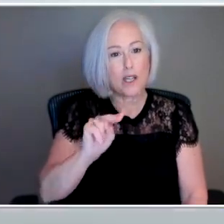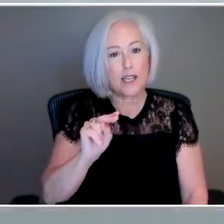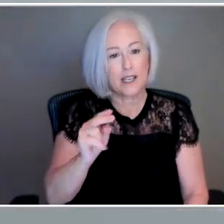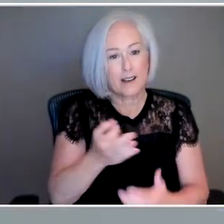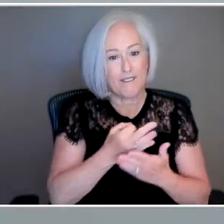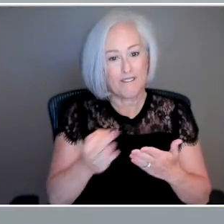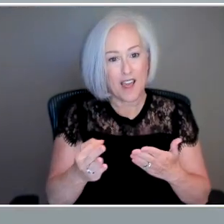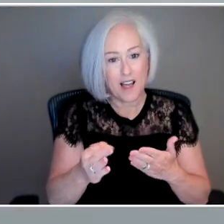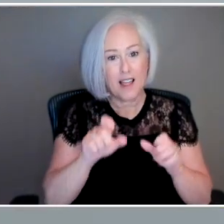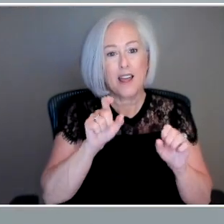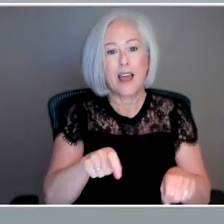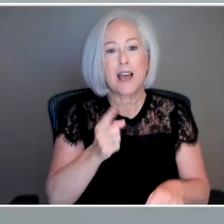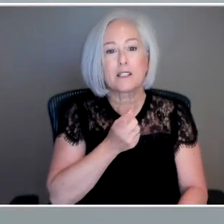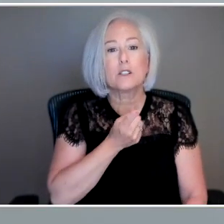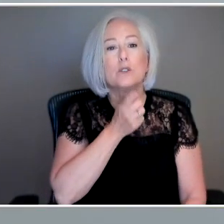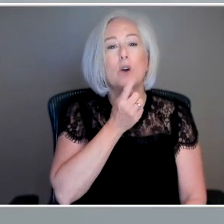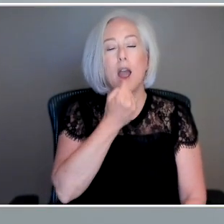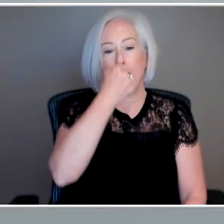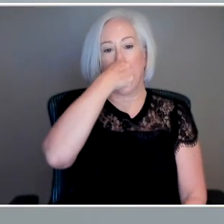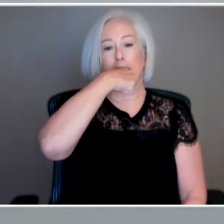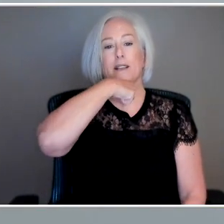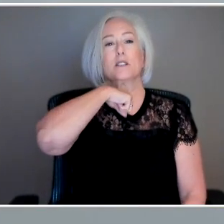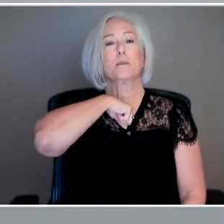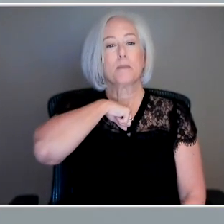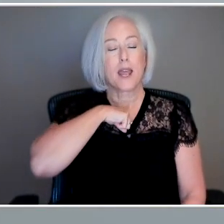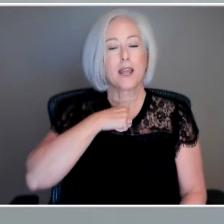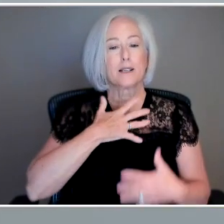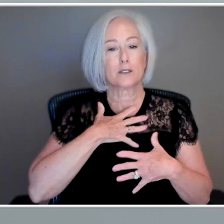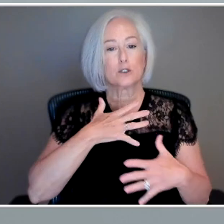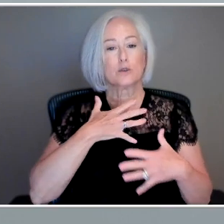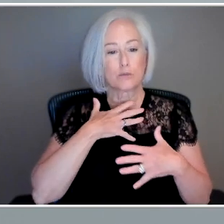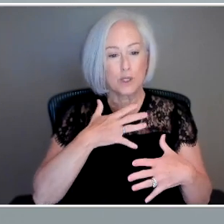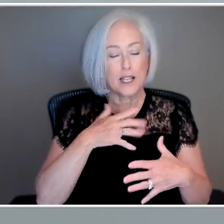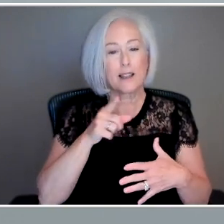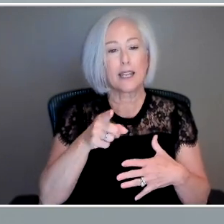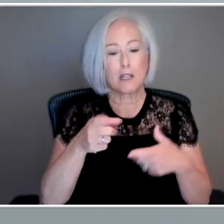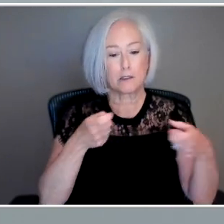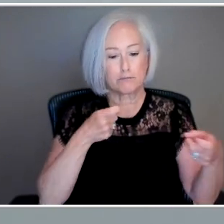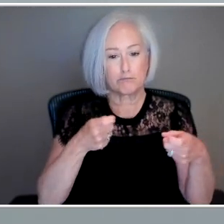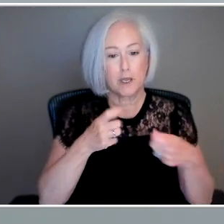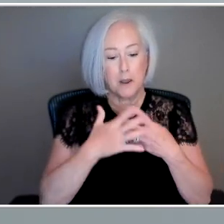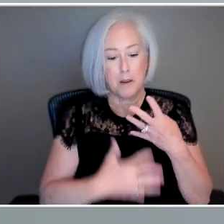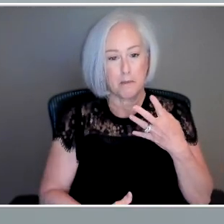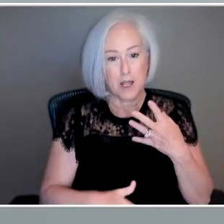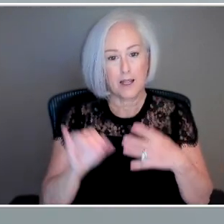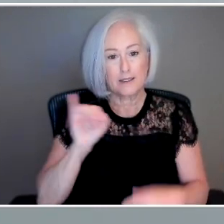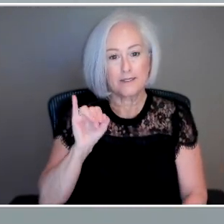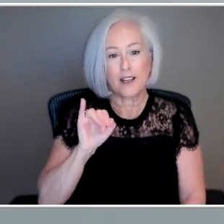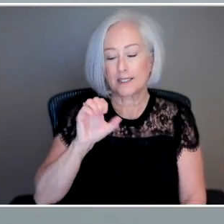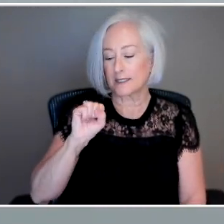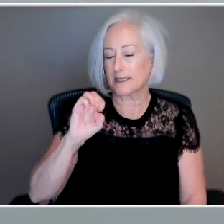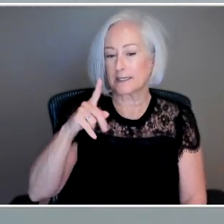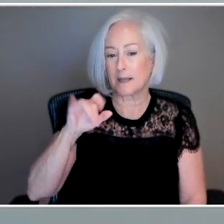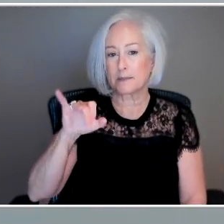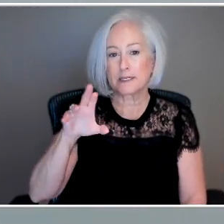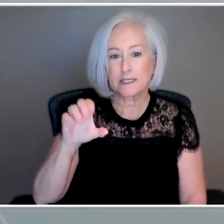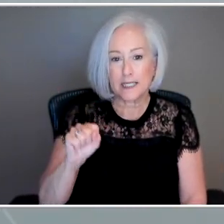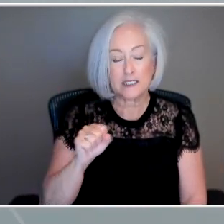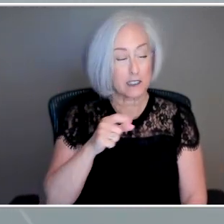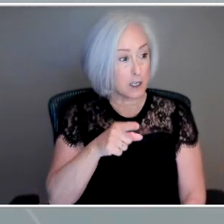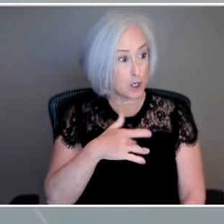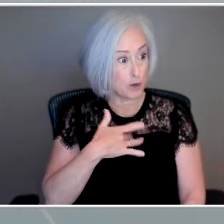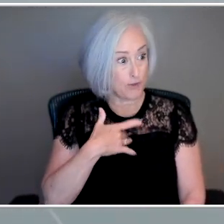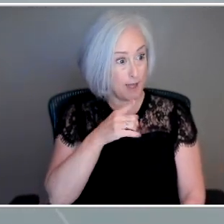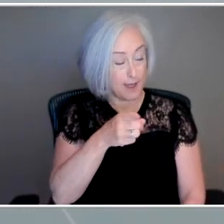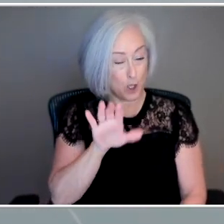dealing with sepsis. At one point, Adrian, you even said you felt like you were dying. Yes. Tell us what that feels